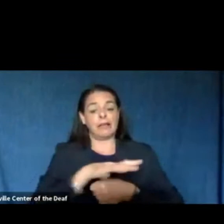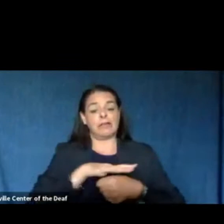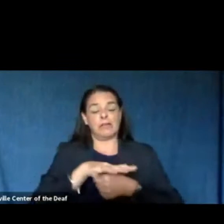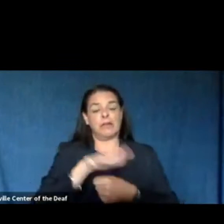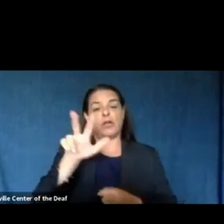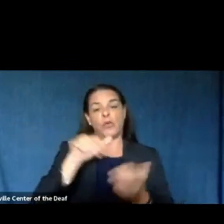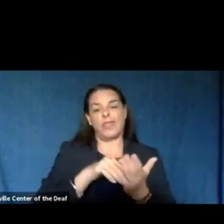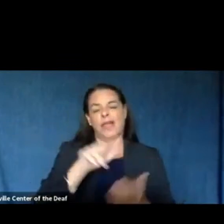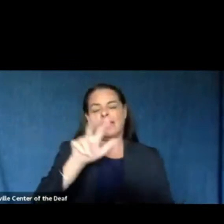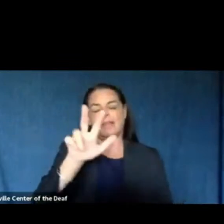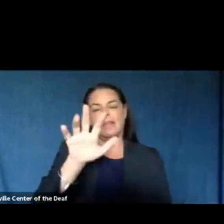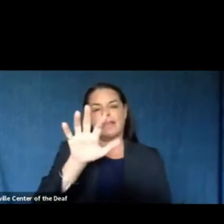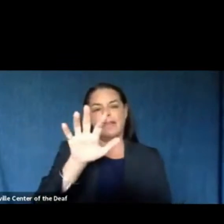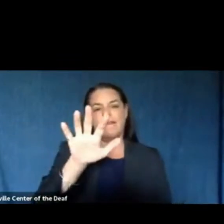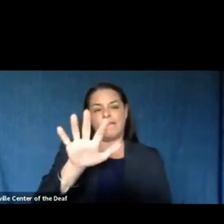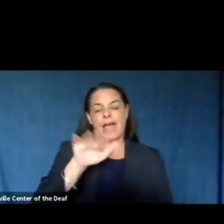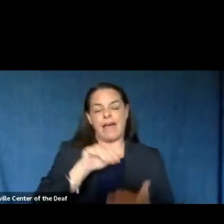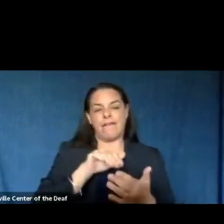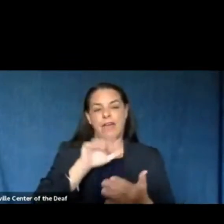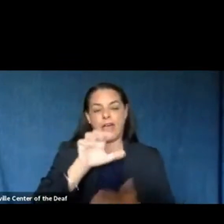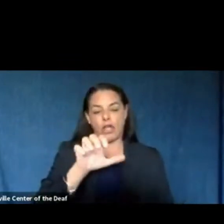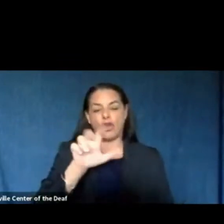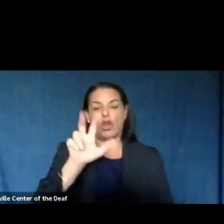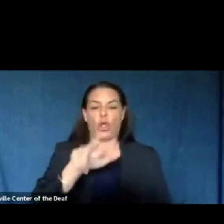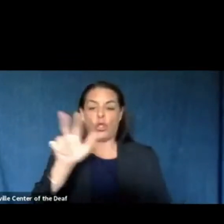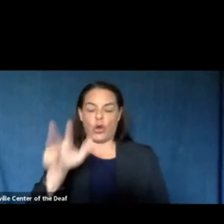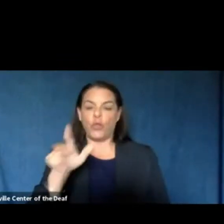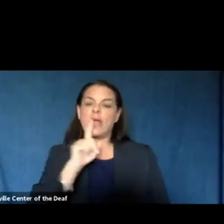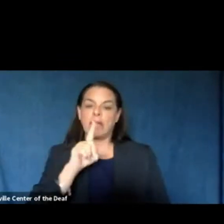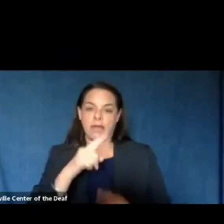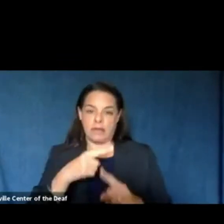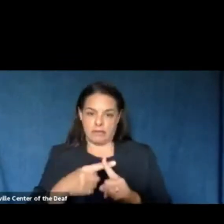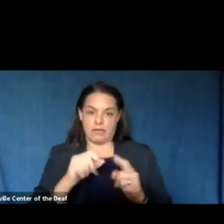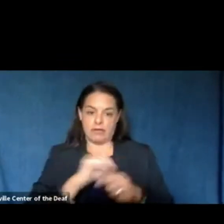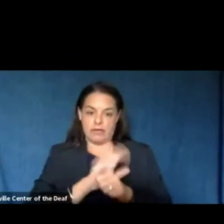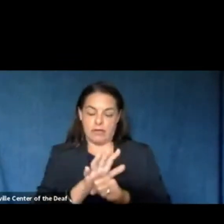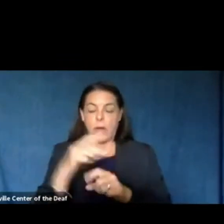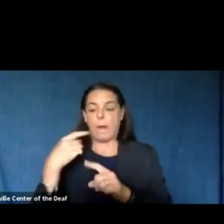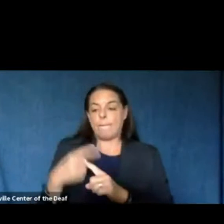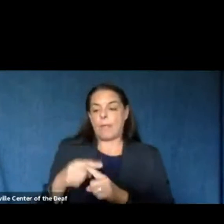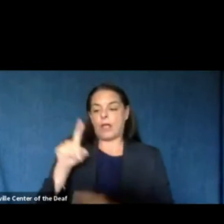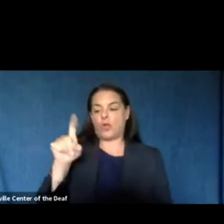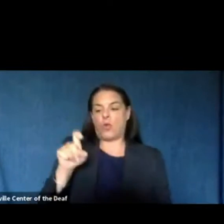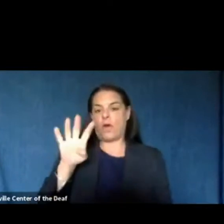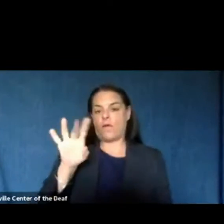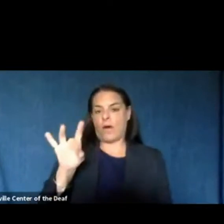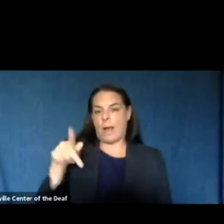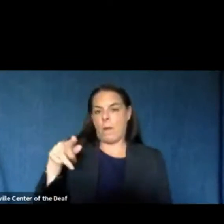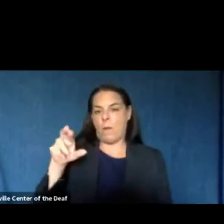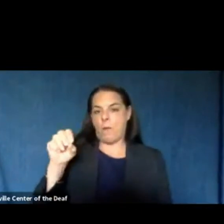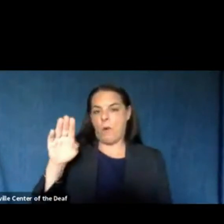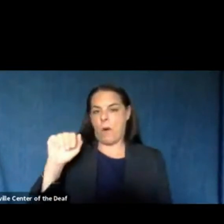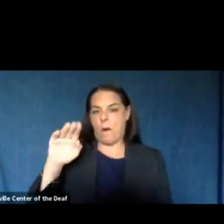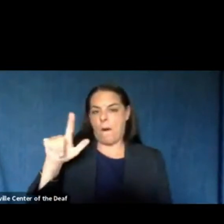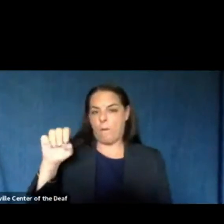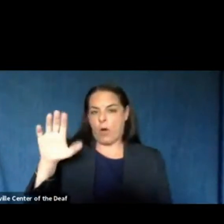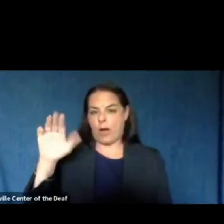3,533 confirmed cases of COVID-19 in Knox County. Additionally, we have 148 probable cases.